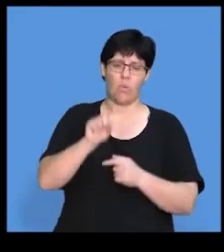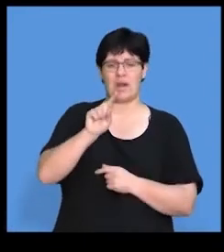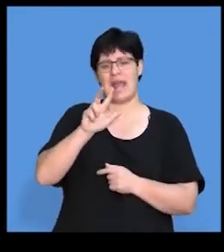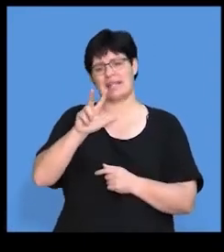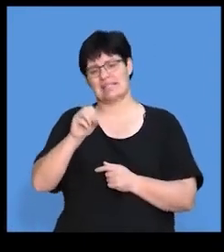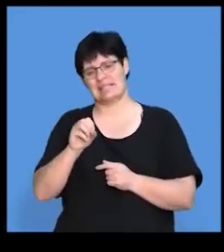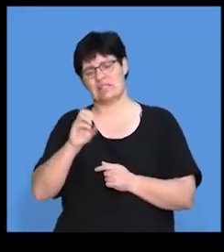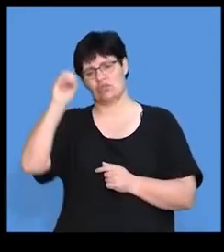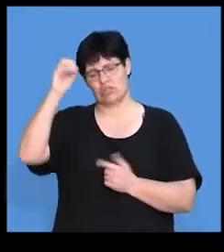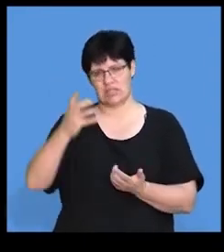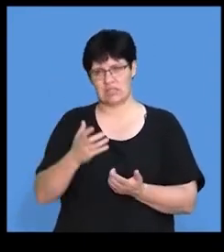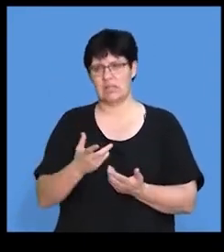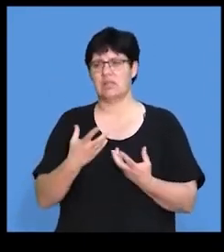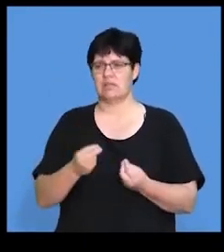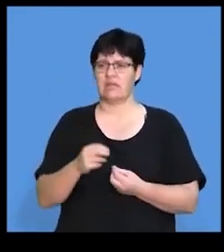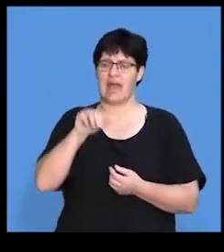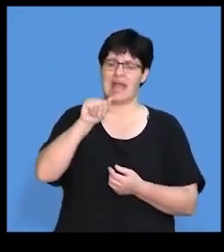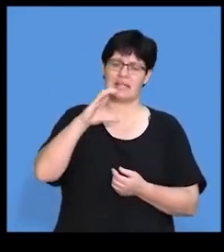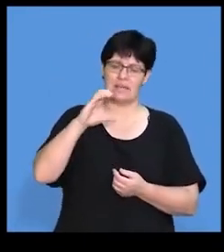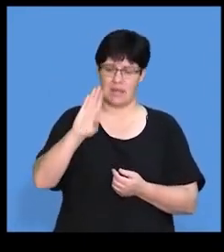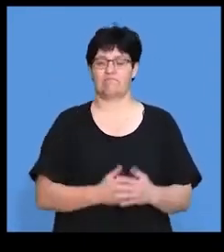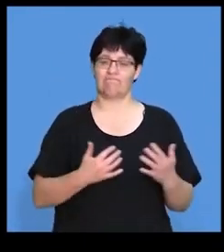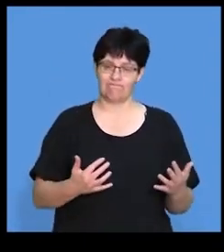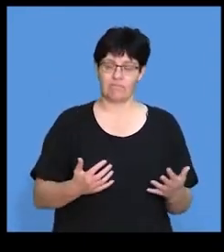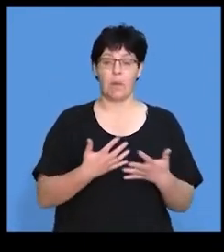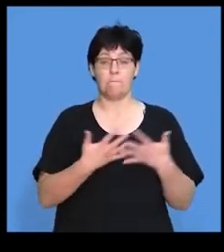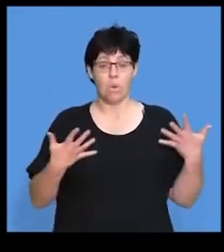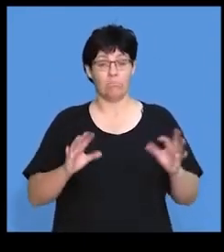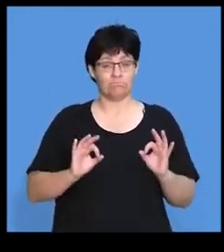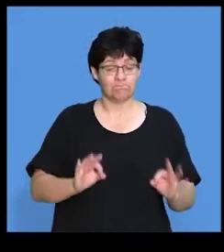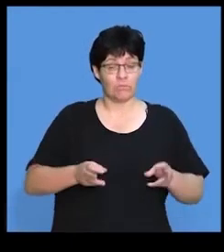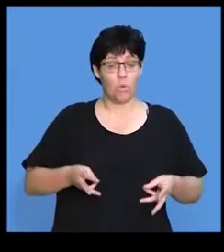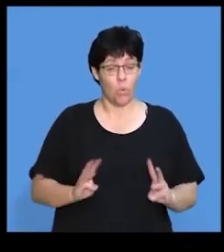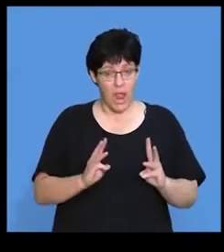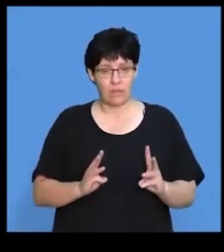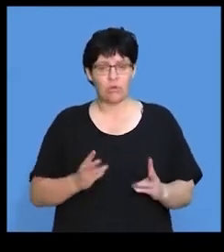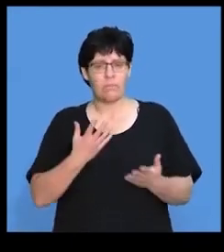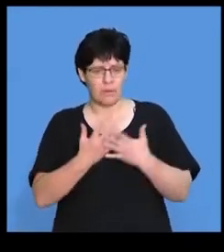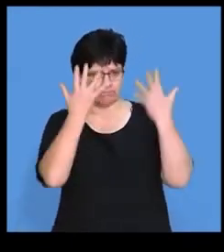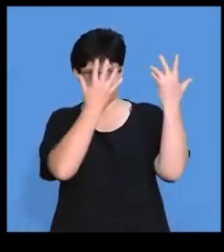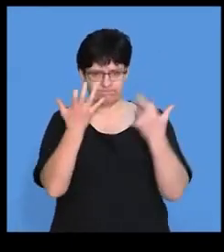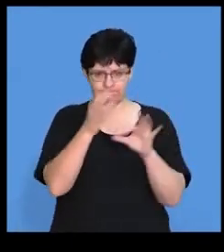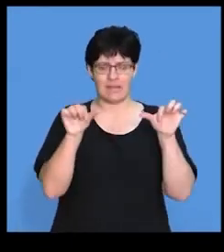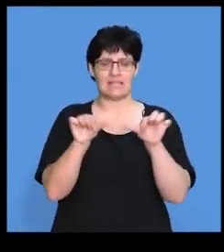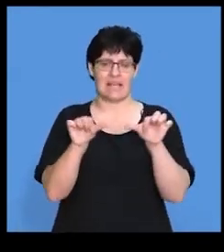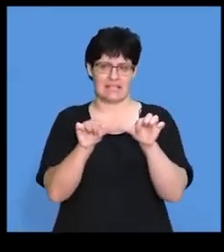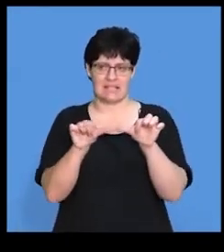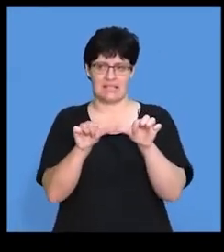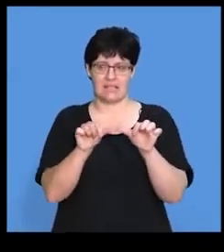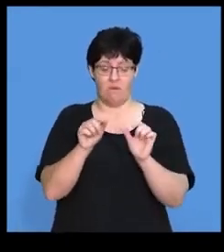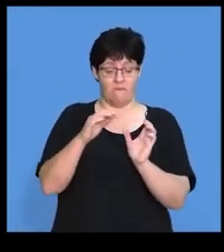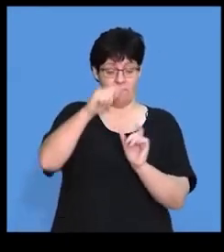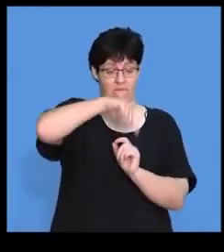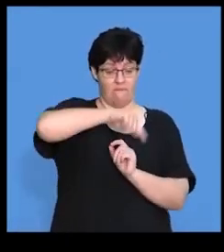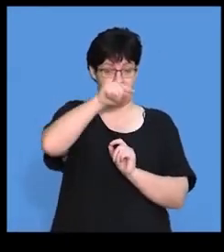180 degrees to get angle ACB. But a more efficient way to be able to calculate the size of